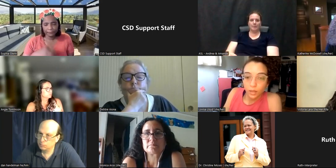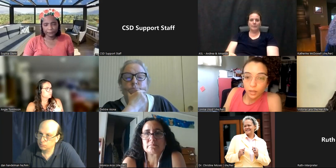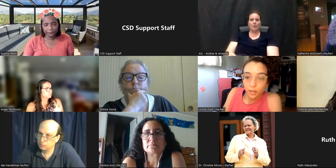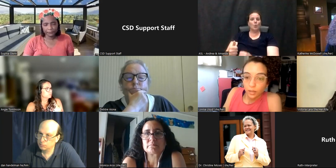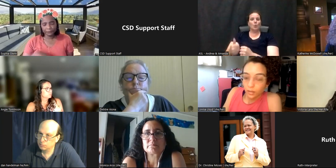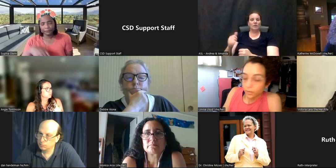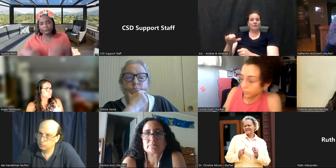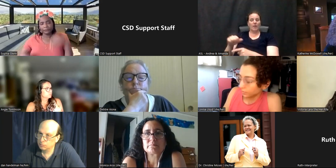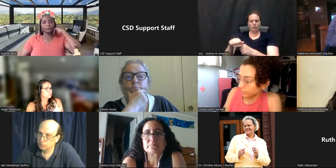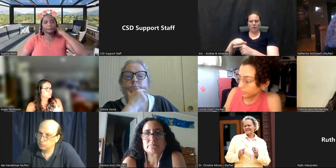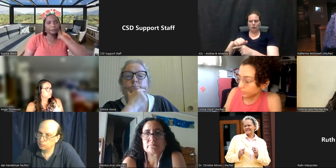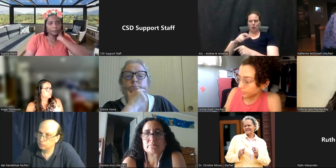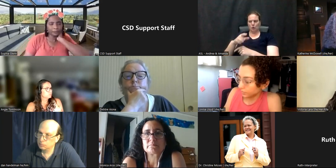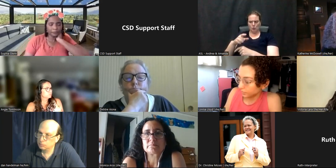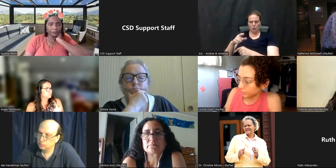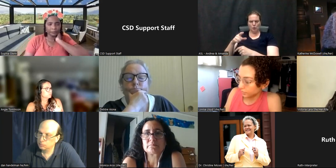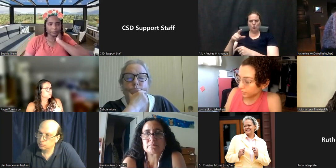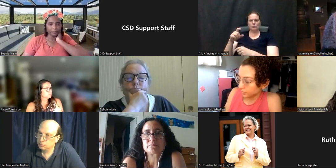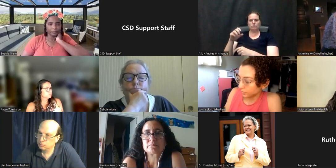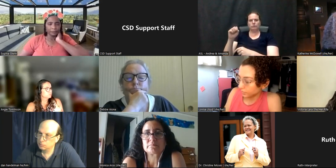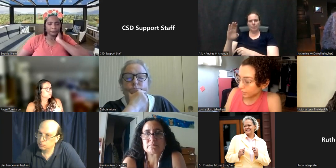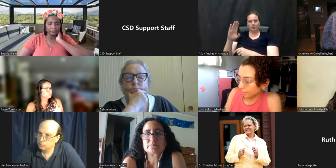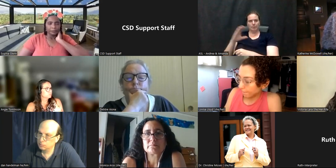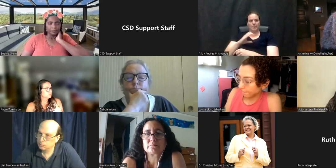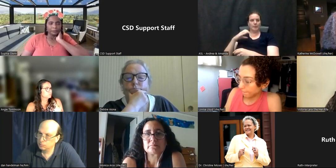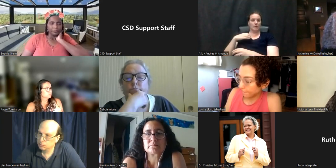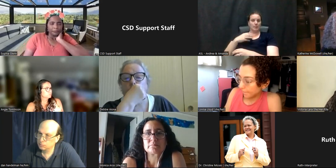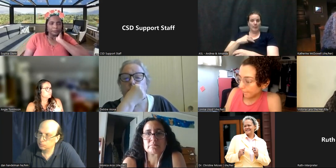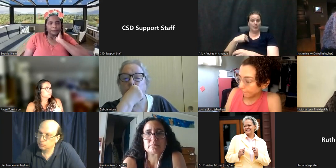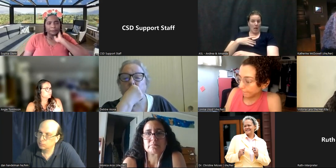those practices do you as subcommittee members like?